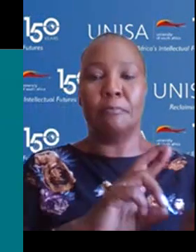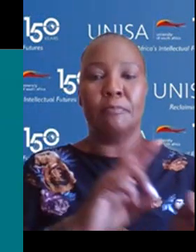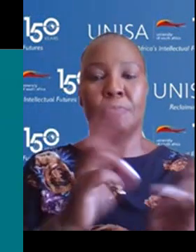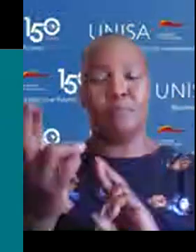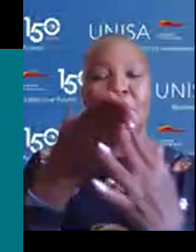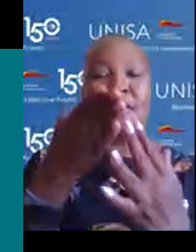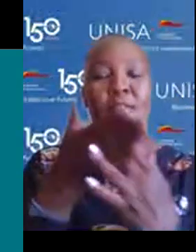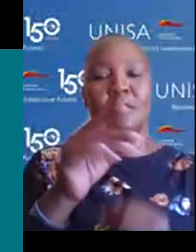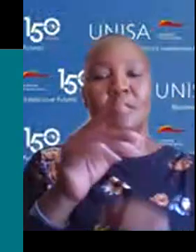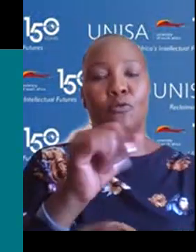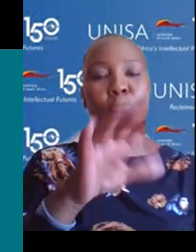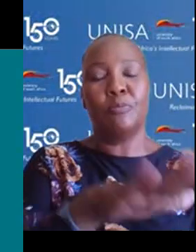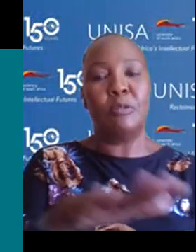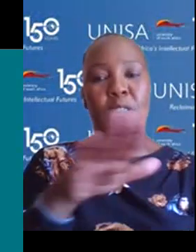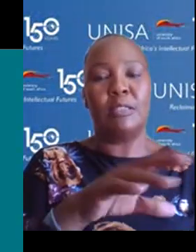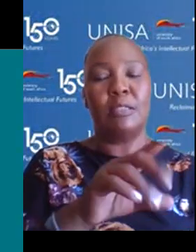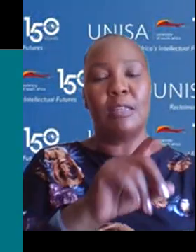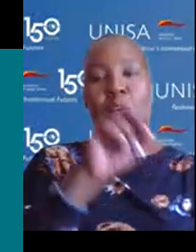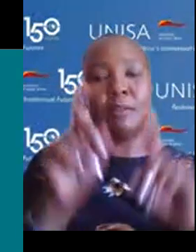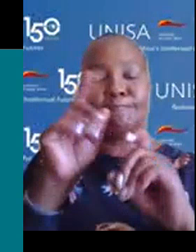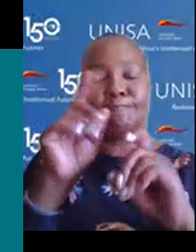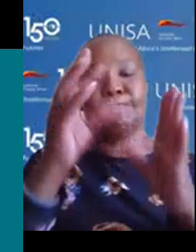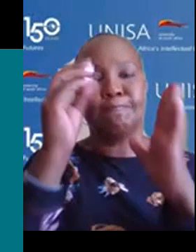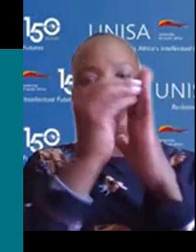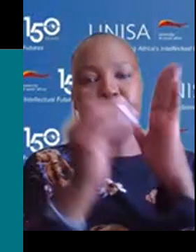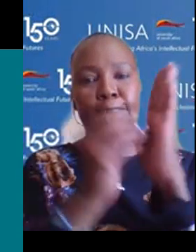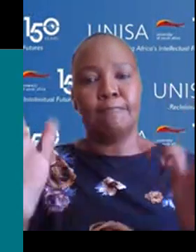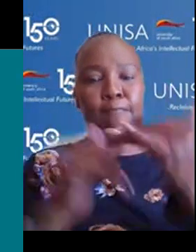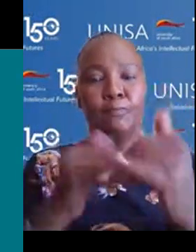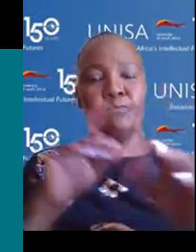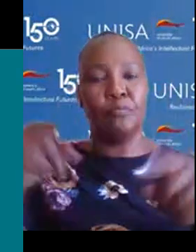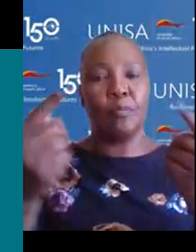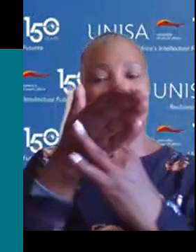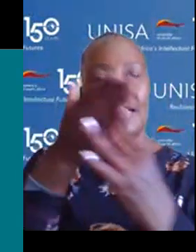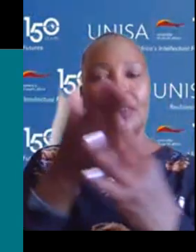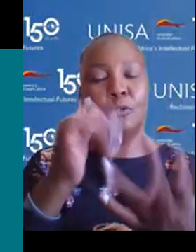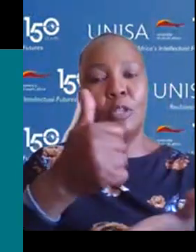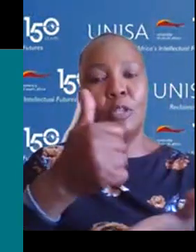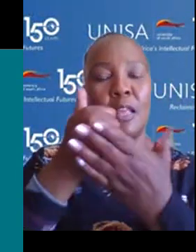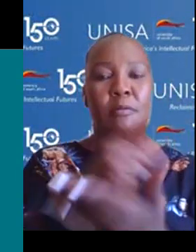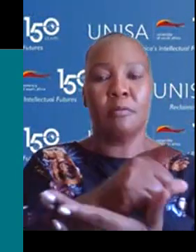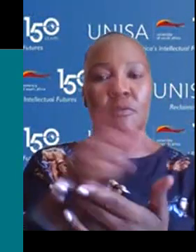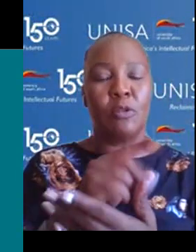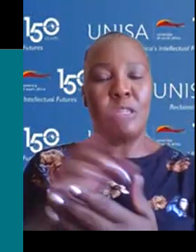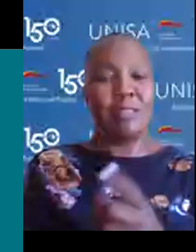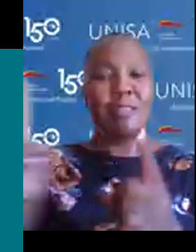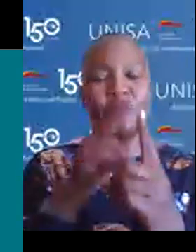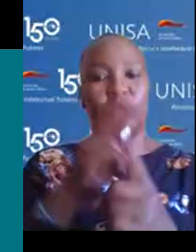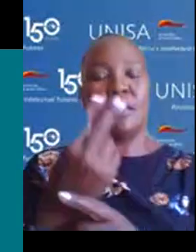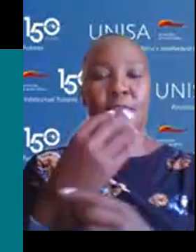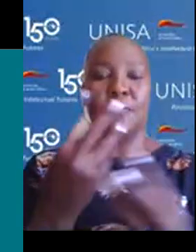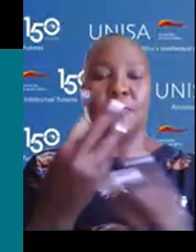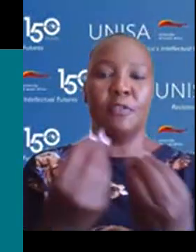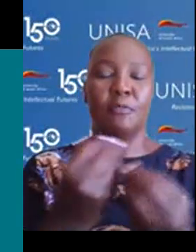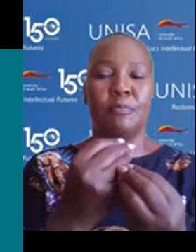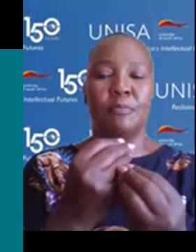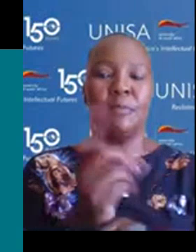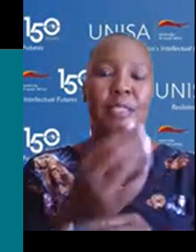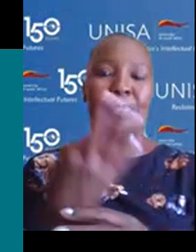two portals, ask in the chat if you have not accessed them yet, so that we can help you. And we'll see you in 3 minutes. So